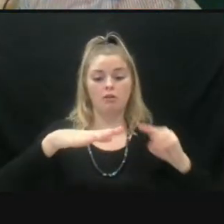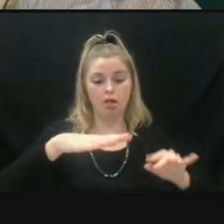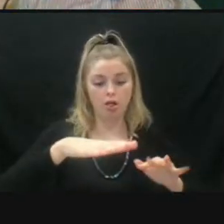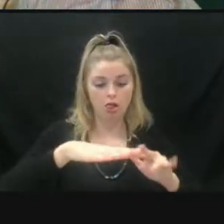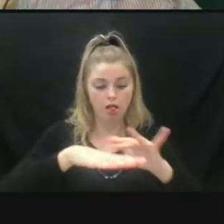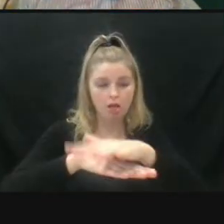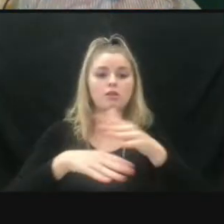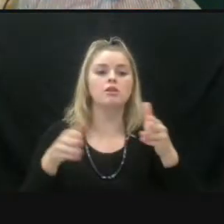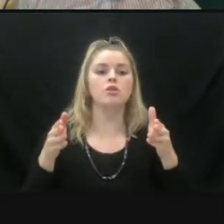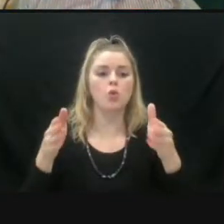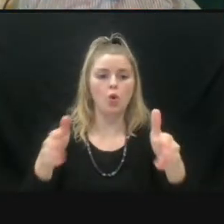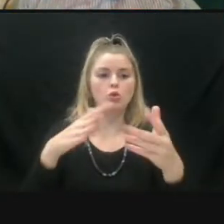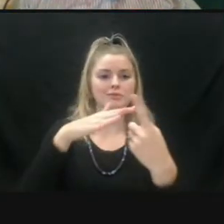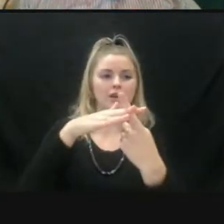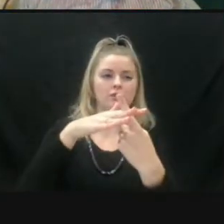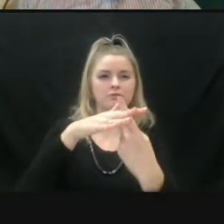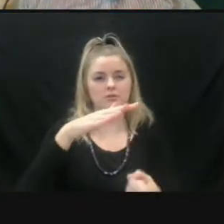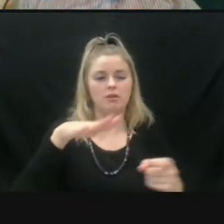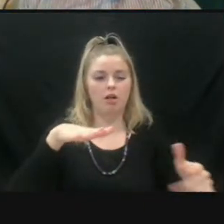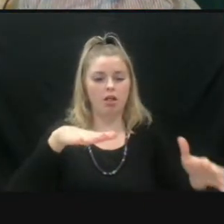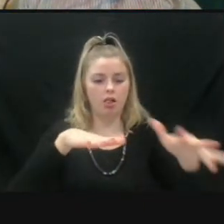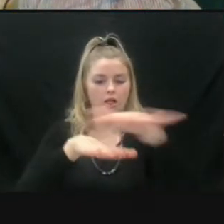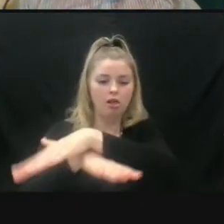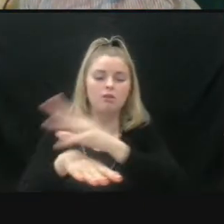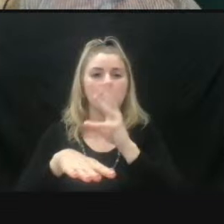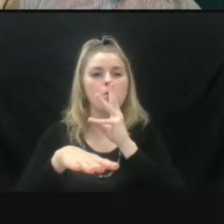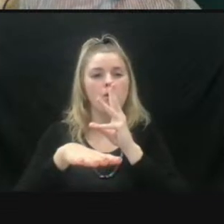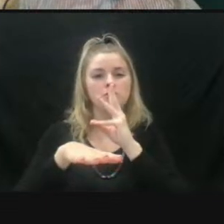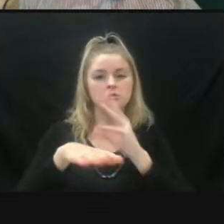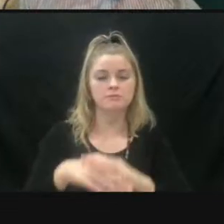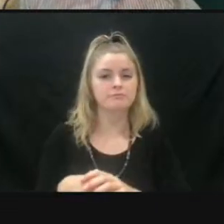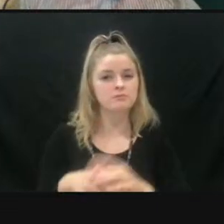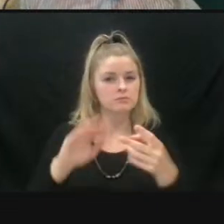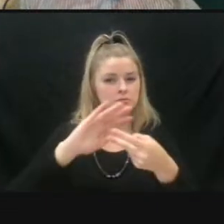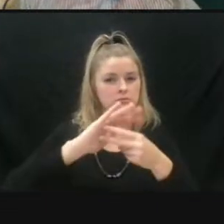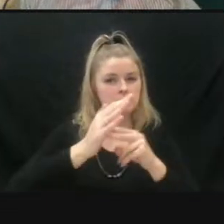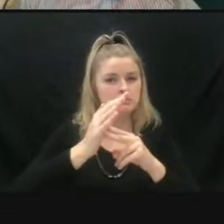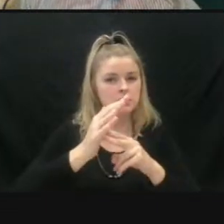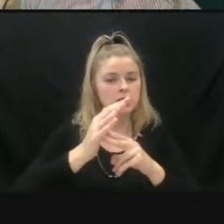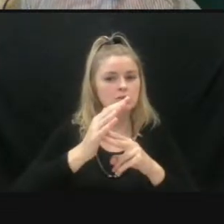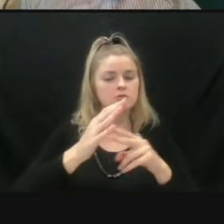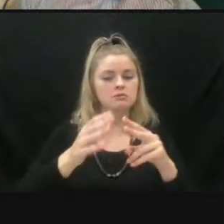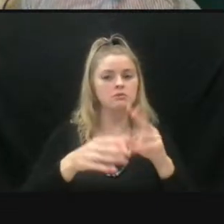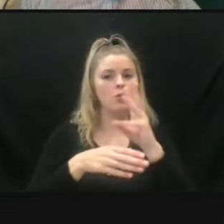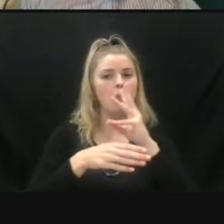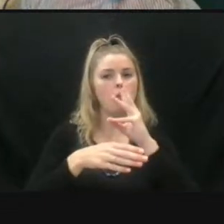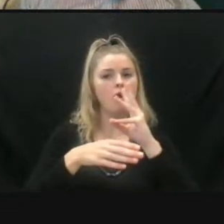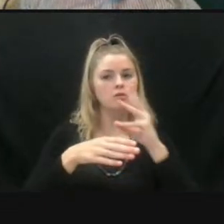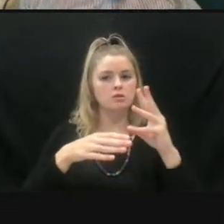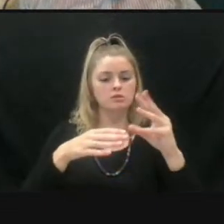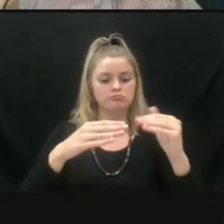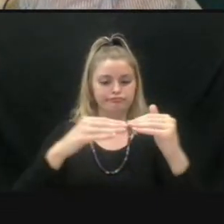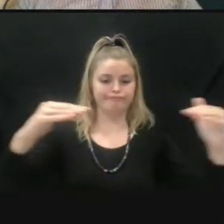give you an understanding of what we're talking about when we're talking about sea level, where roads sometimes become